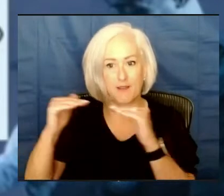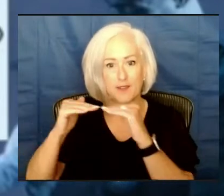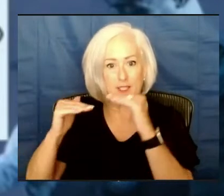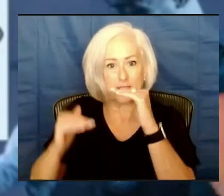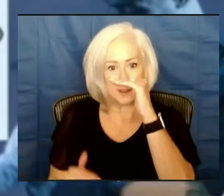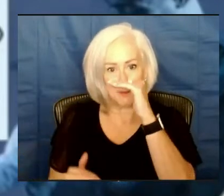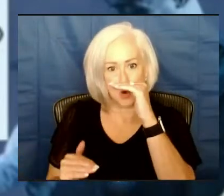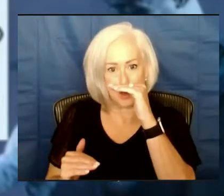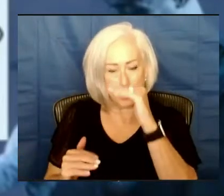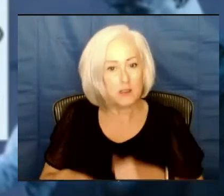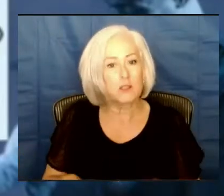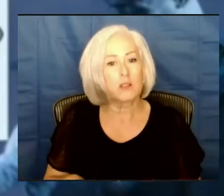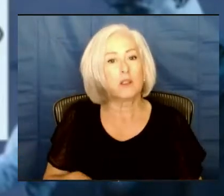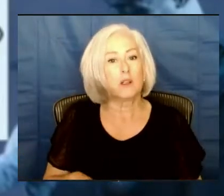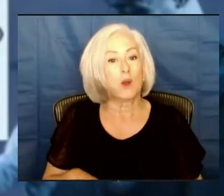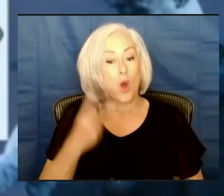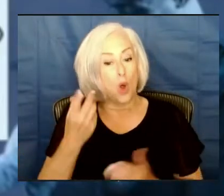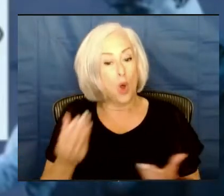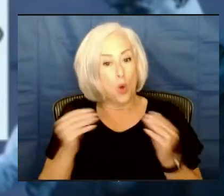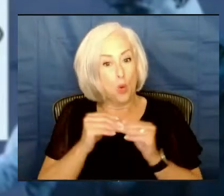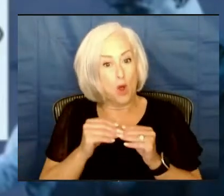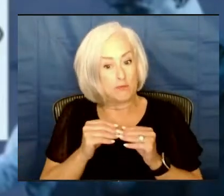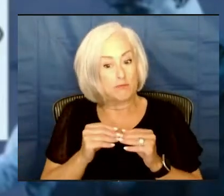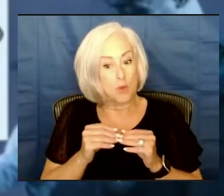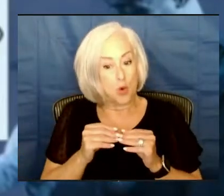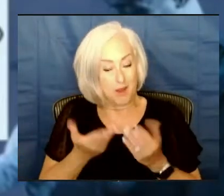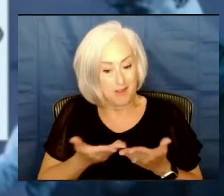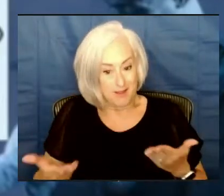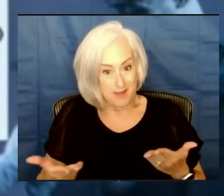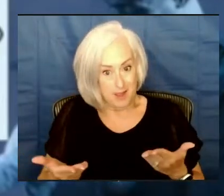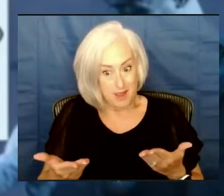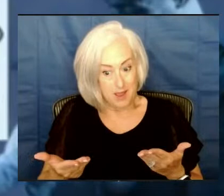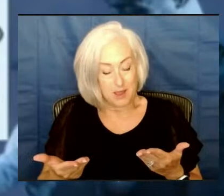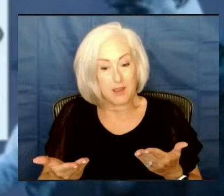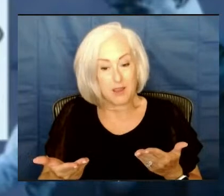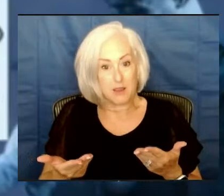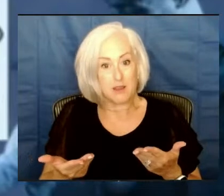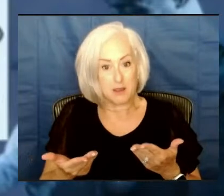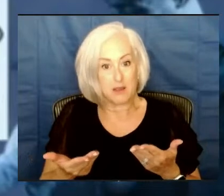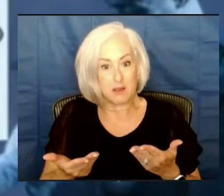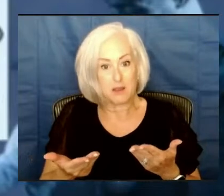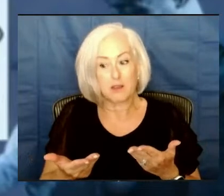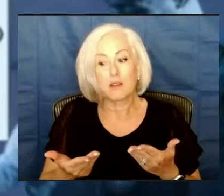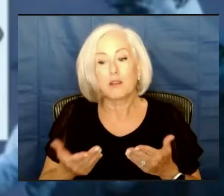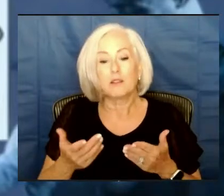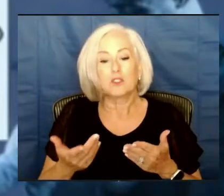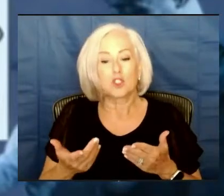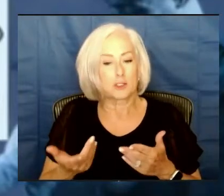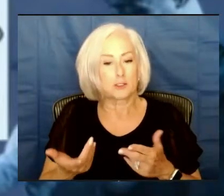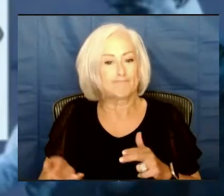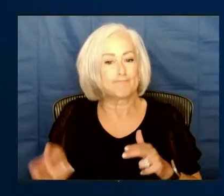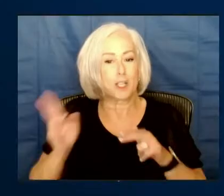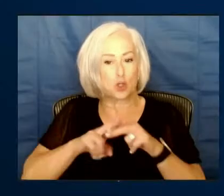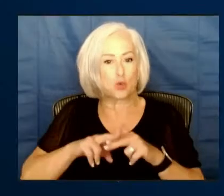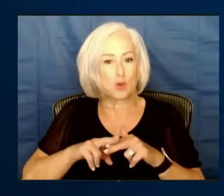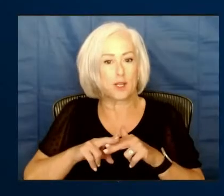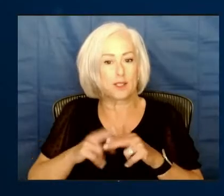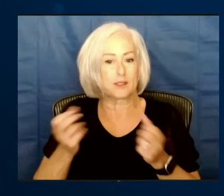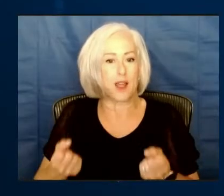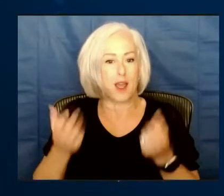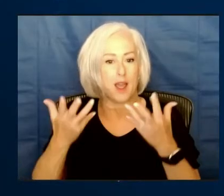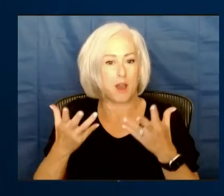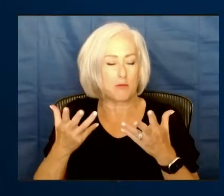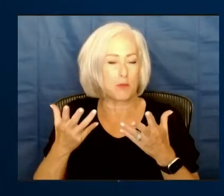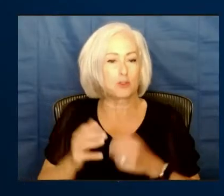of course, one additional stressor to that did, of course, exacerbate that. I think this point about